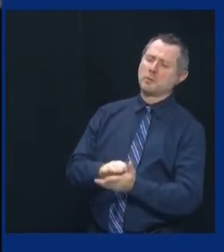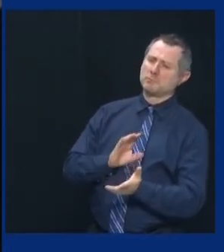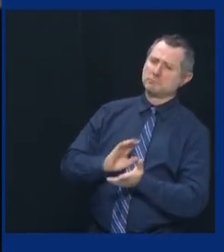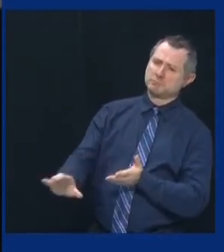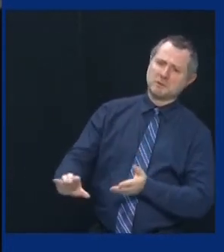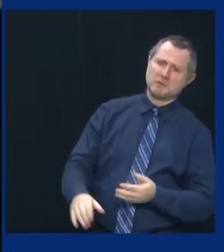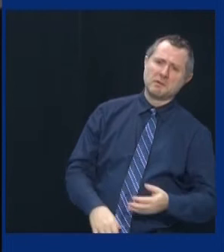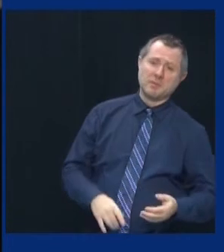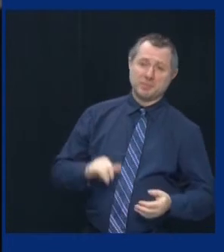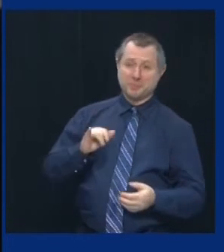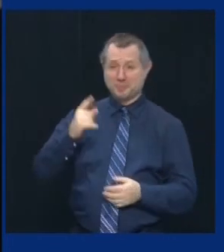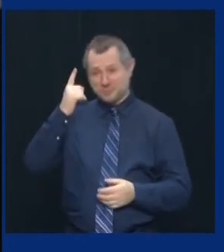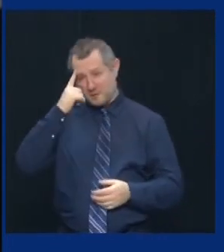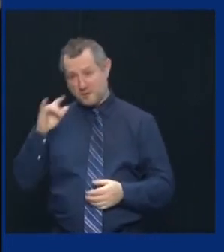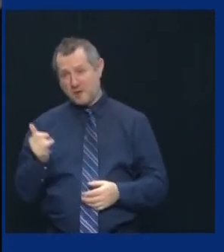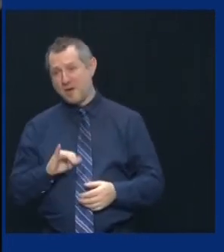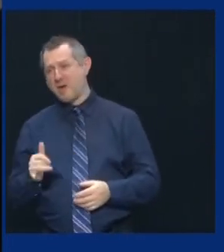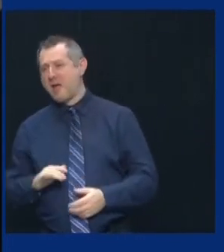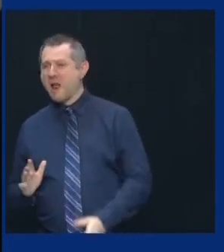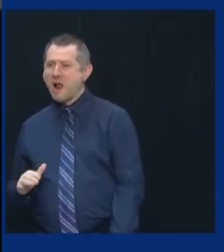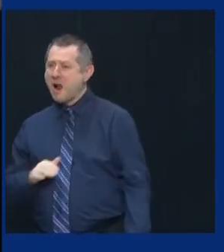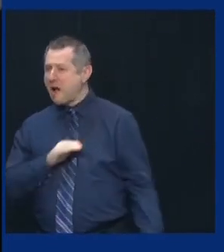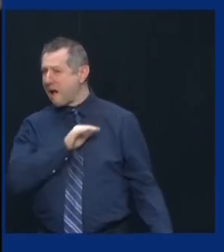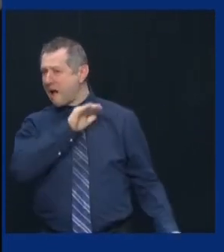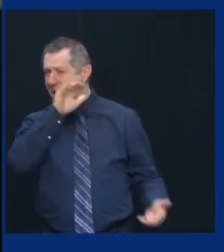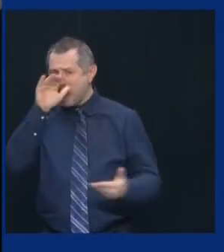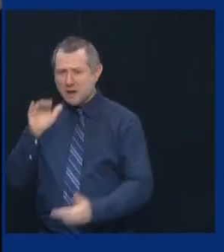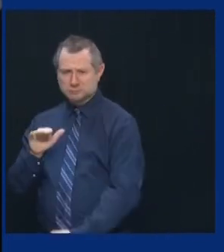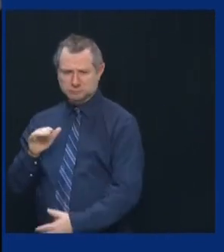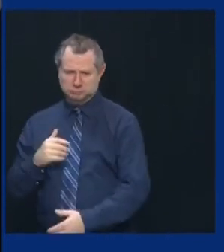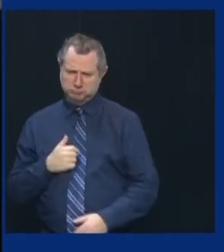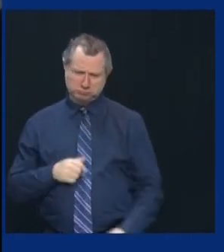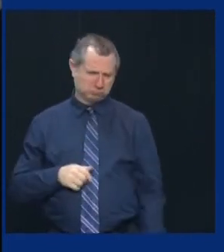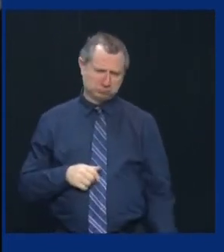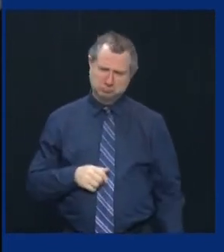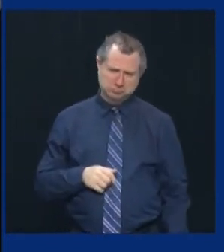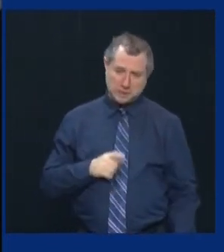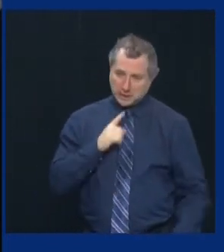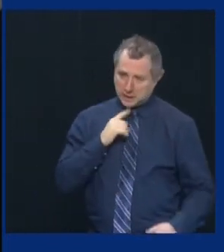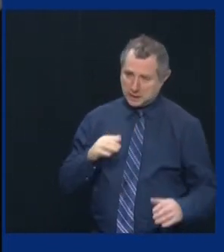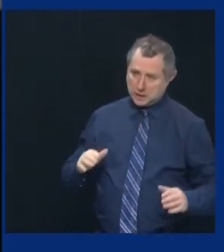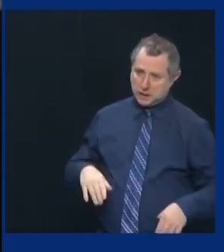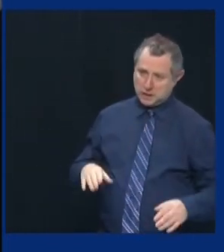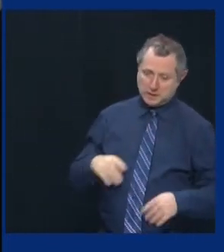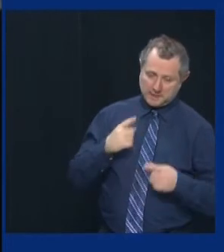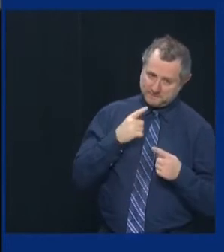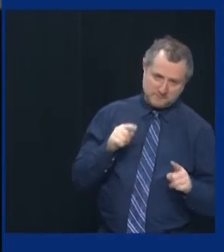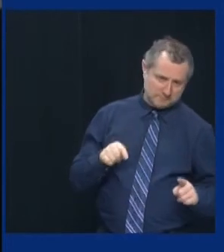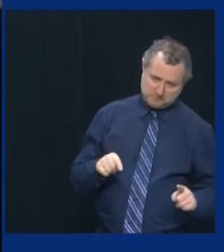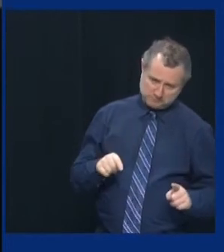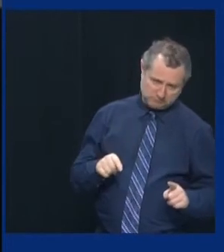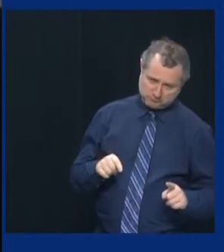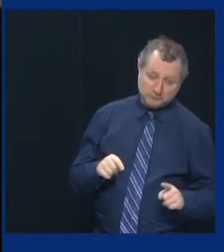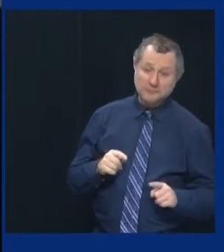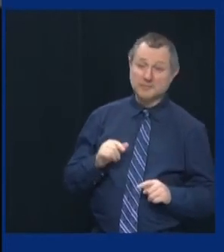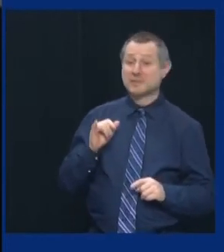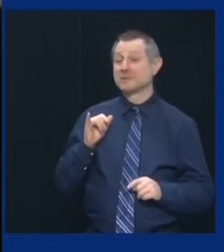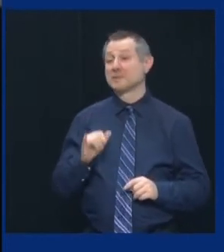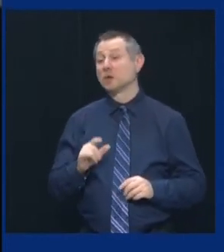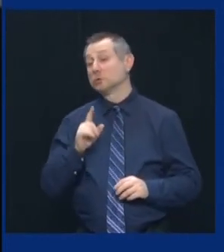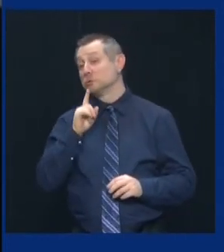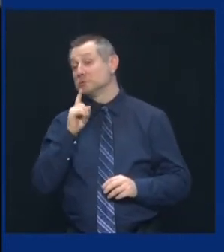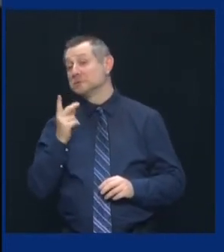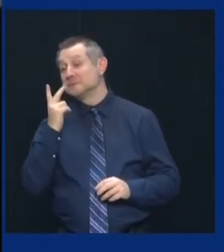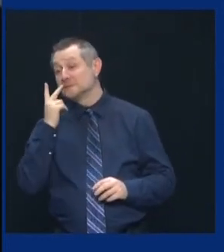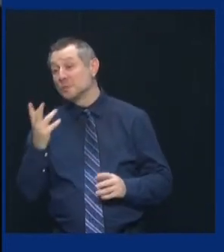They make it sound like they accomplished something. They accomplished nothing. When you compare that to the